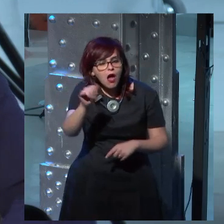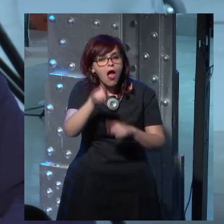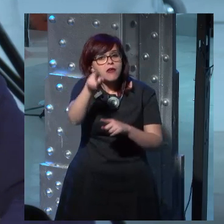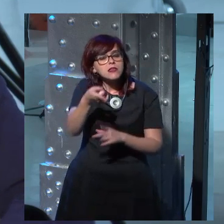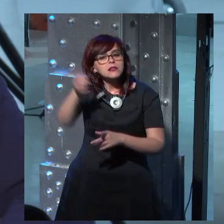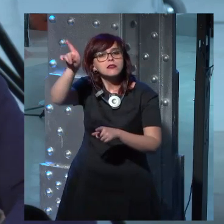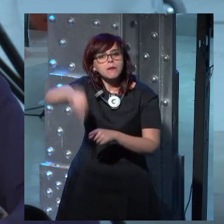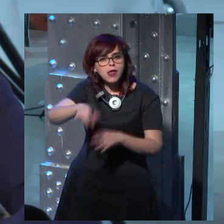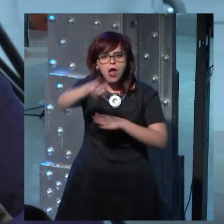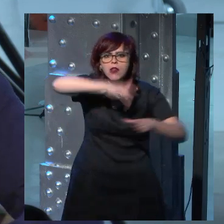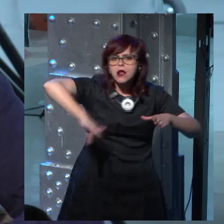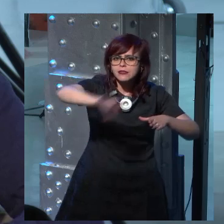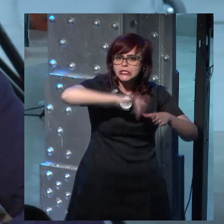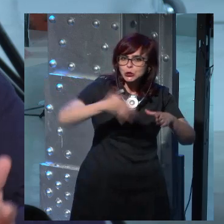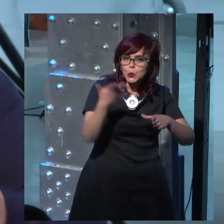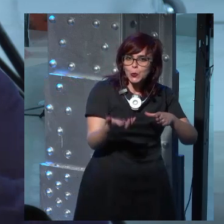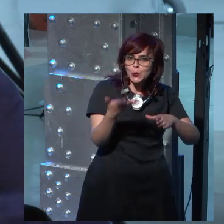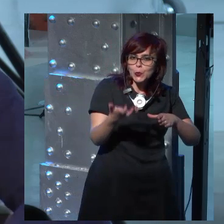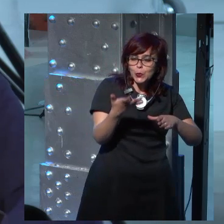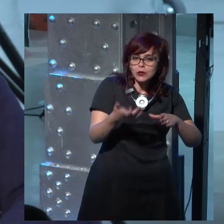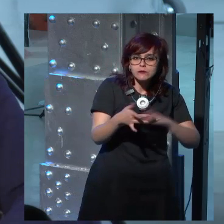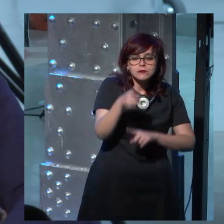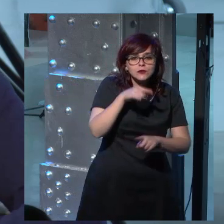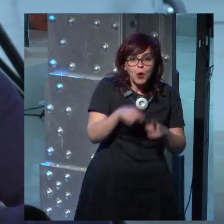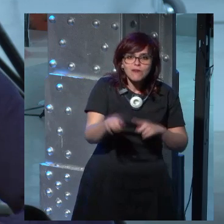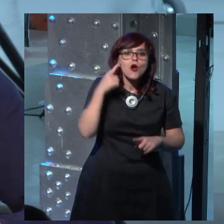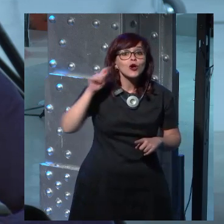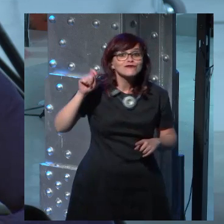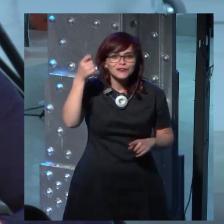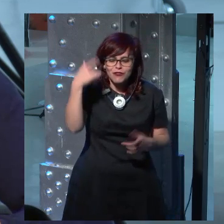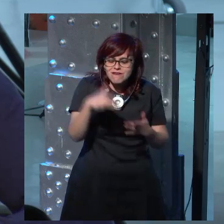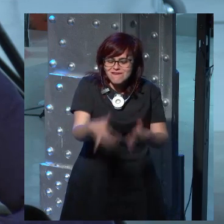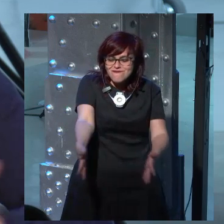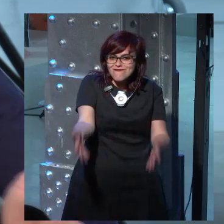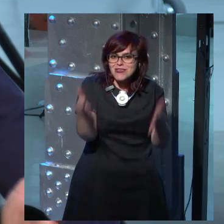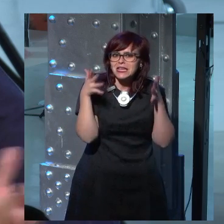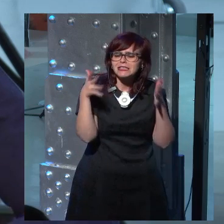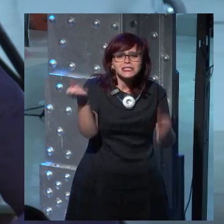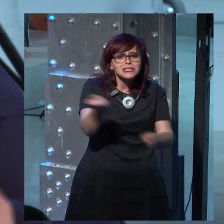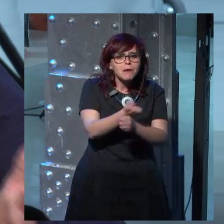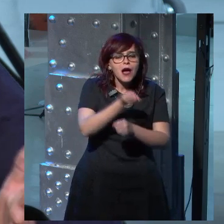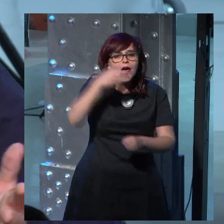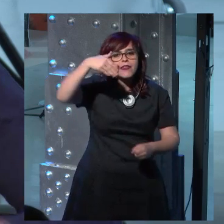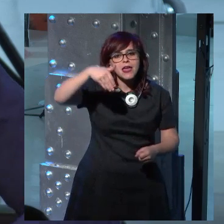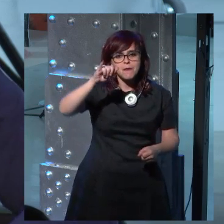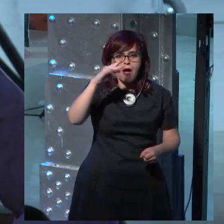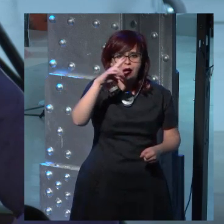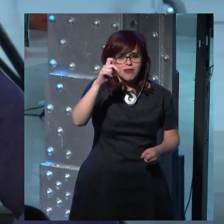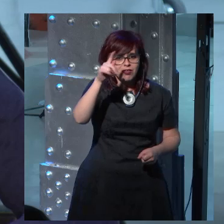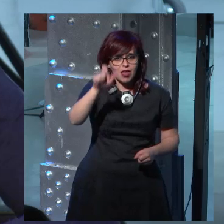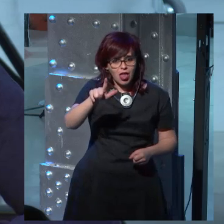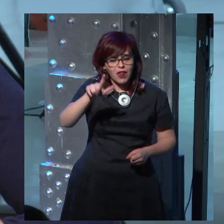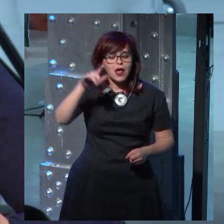get. And so I've always liked Michael's work. I've known his work since I was 17